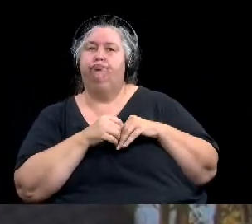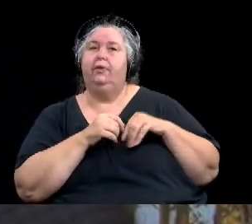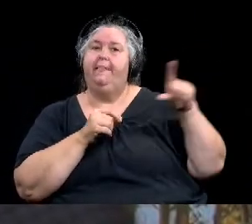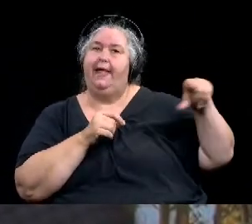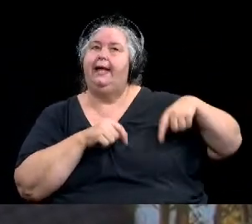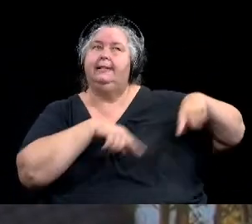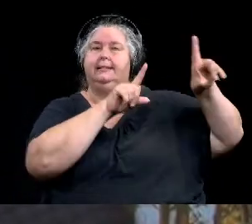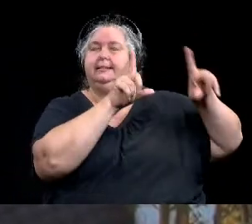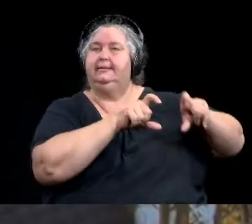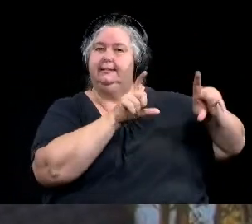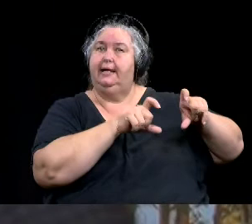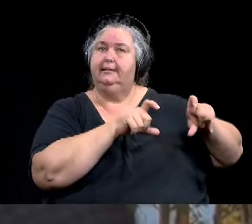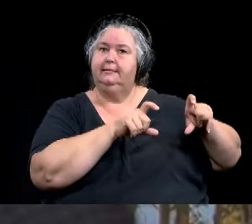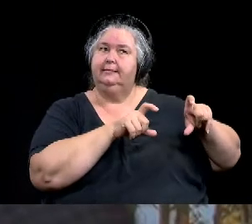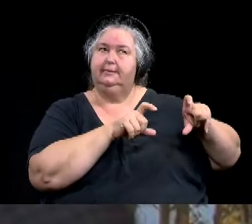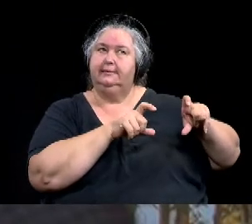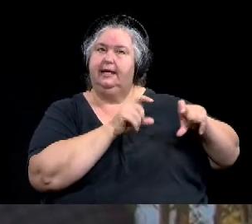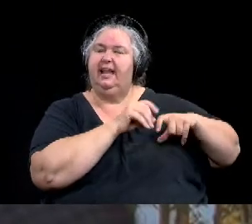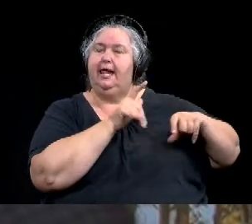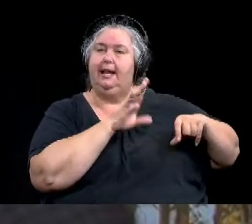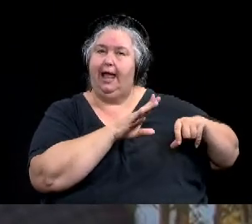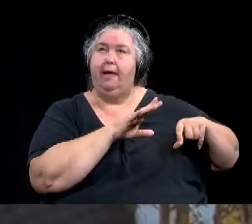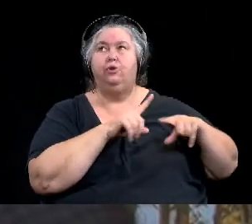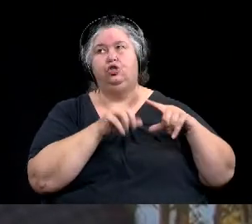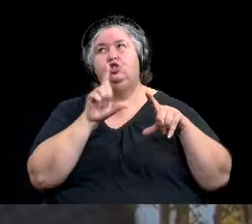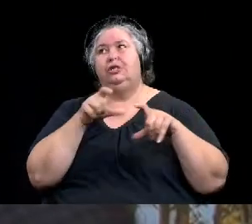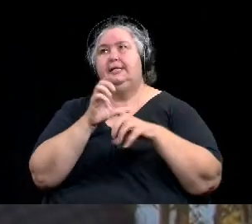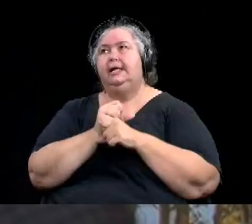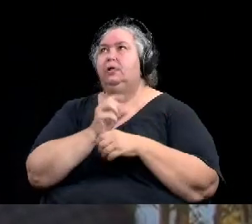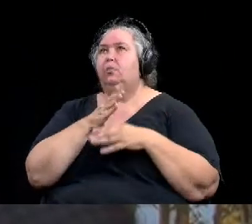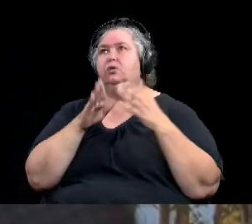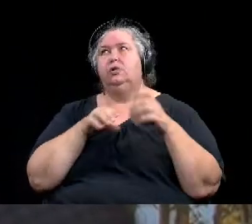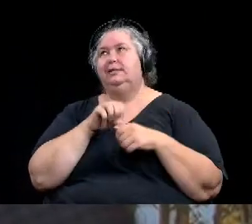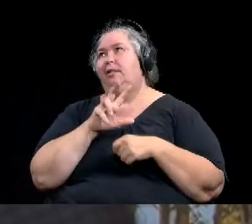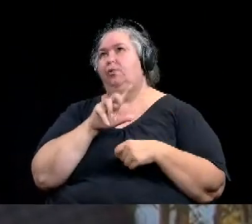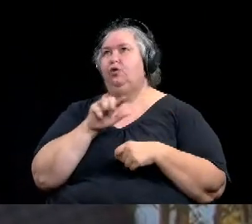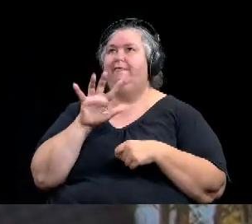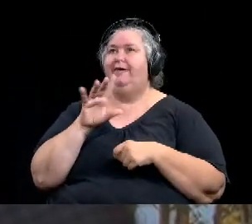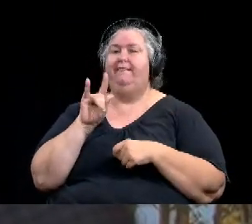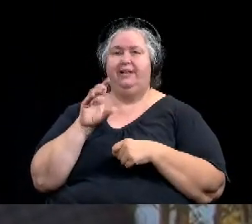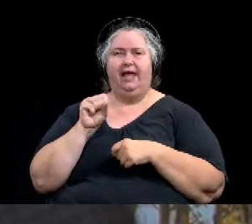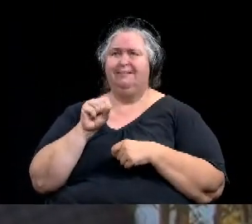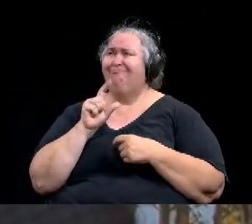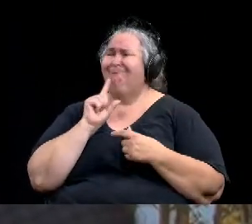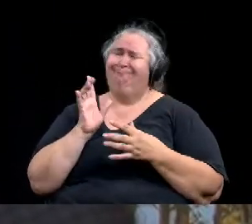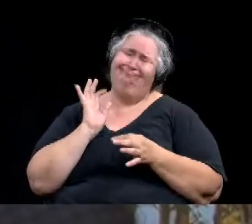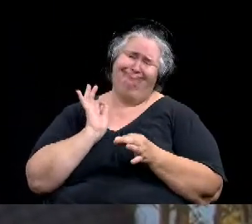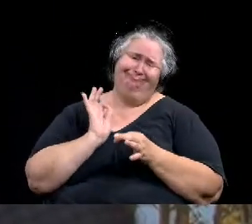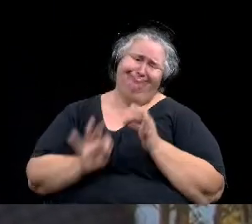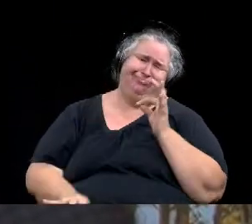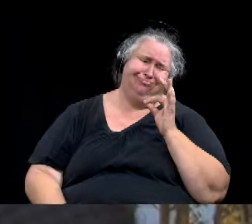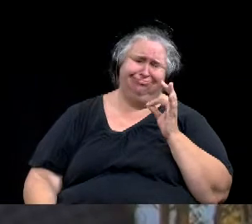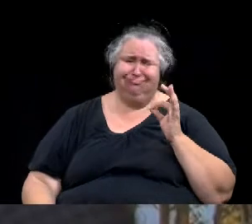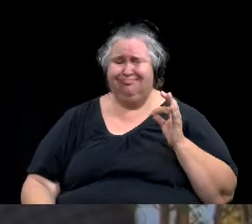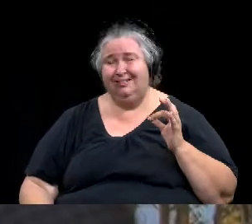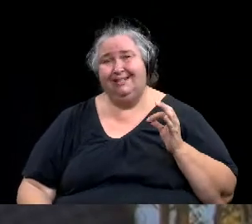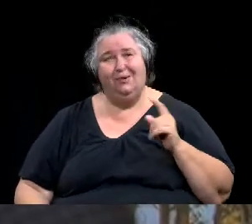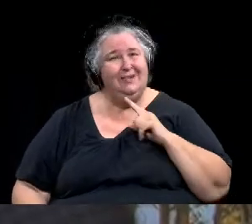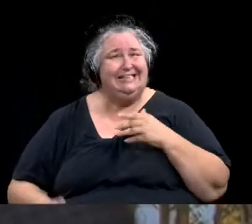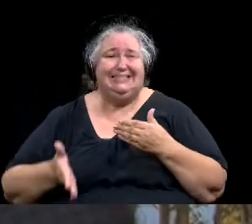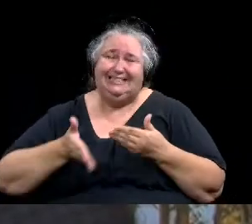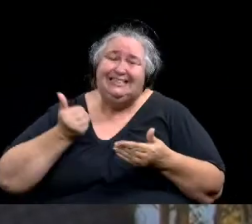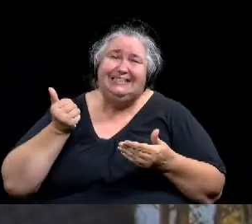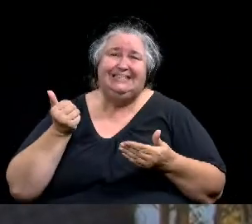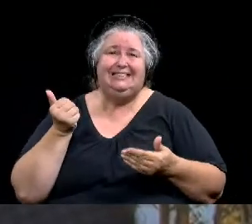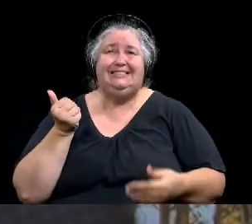get tested, and you can expect to get your results back in 3 to 5 days. For so long, like most communities across the